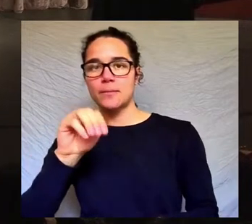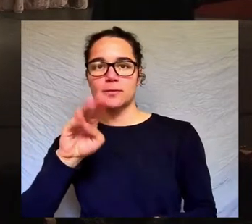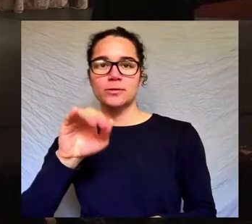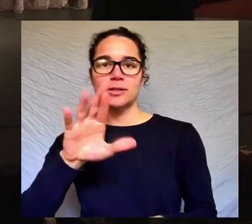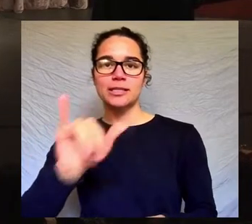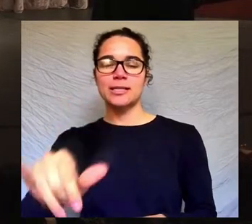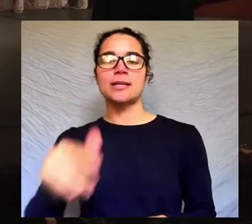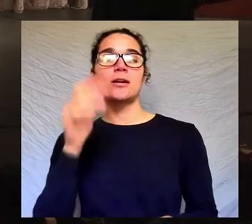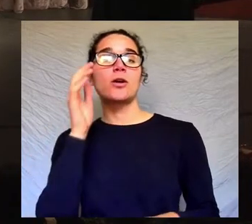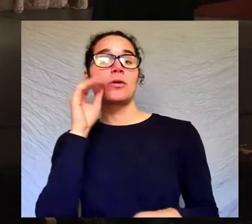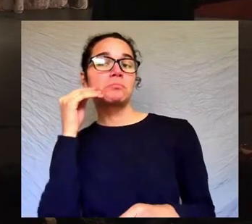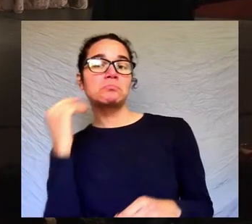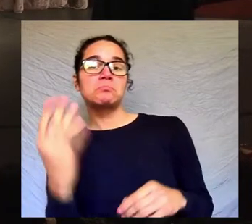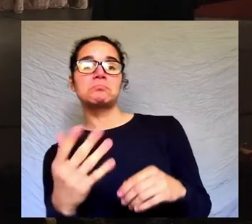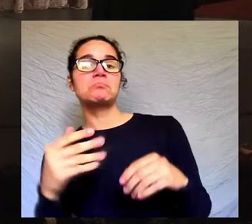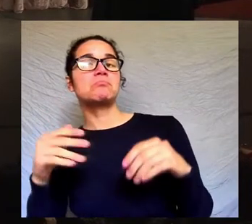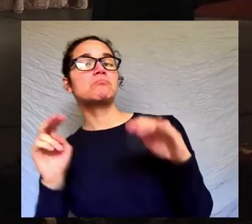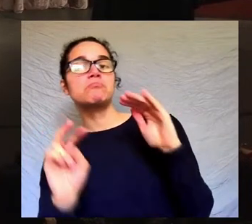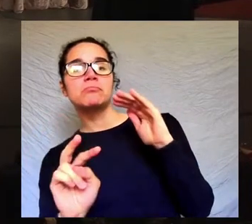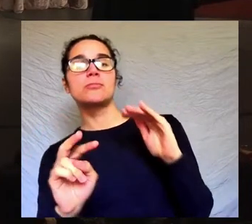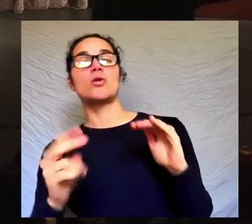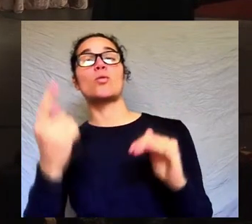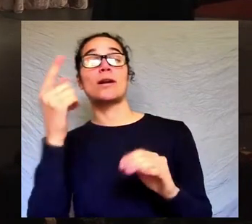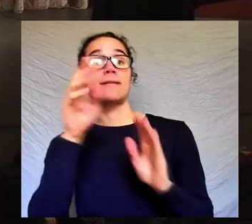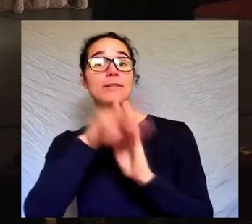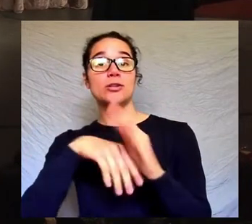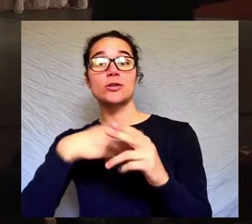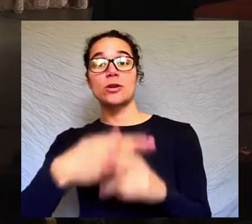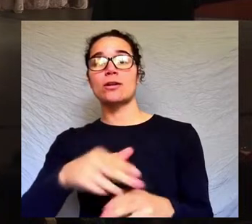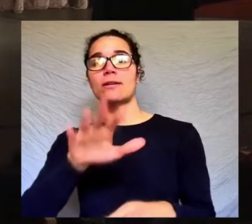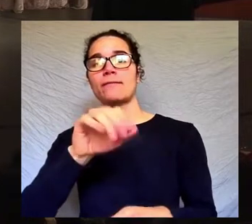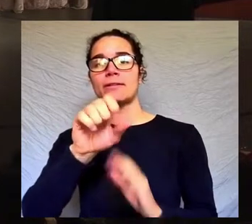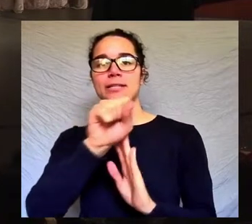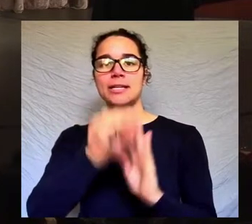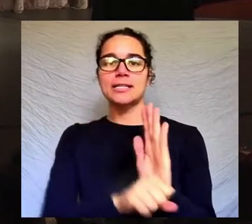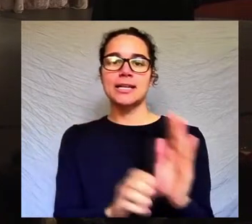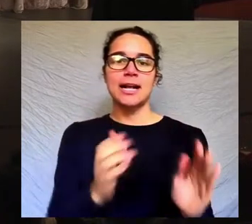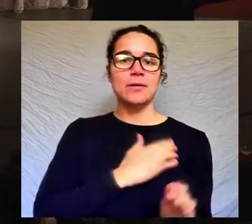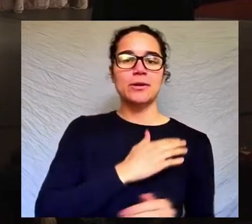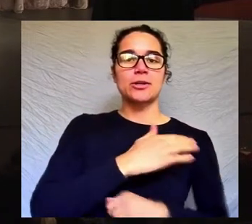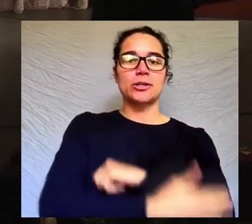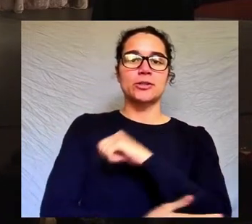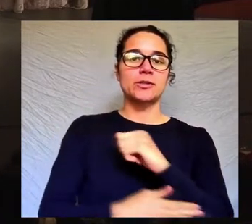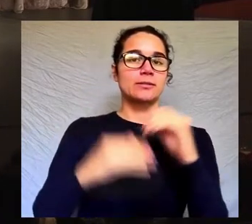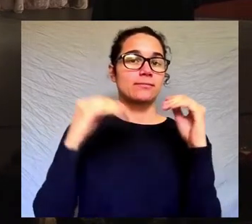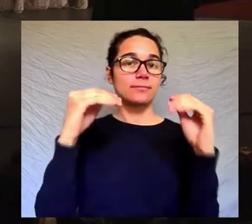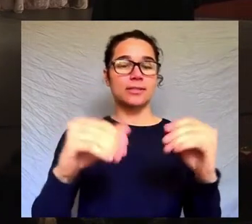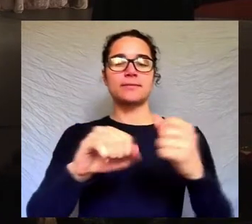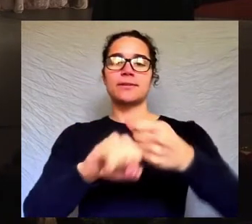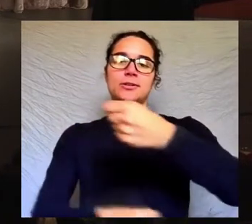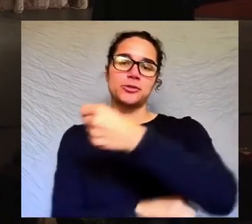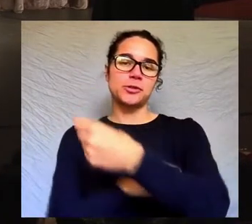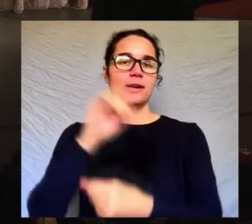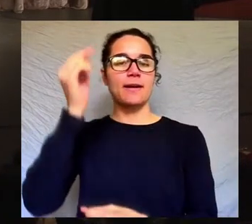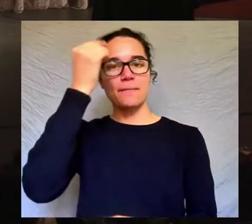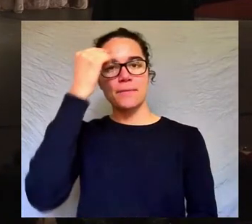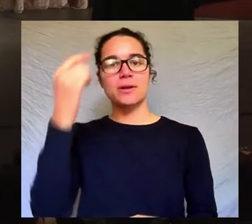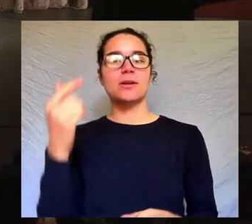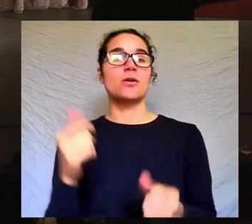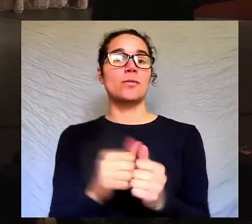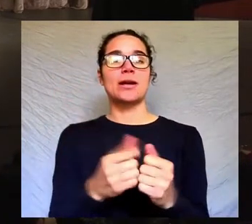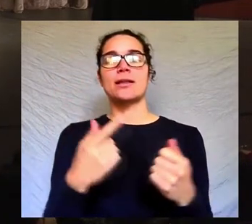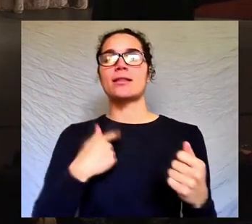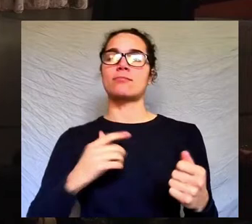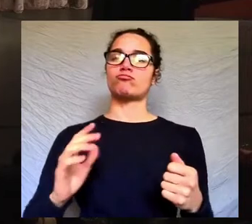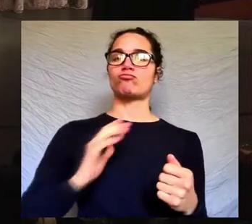of the videos is called 50 States in Our Country, which teaches the foundations of government in a modern doo-wop